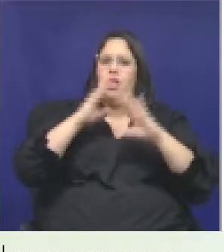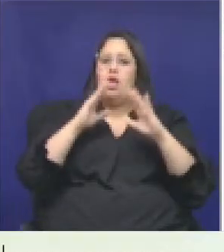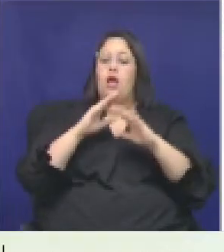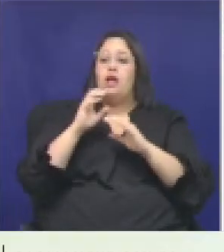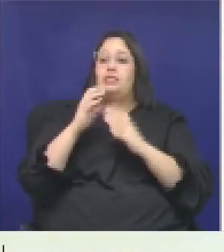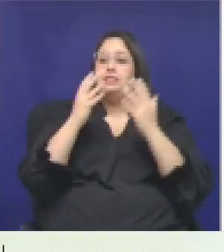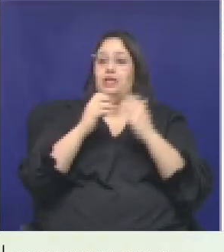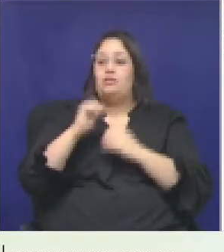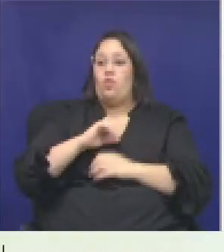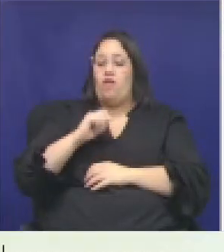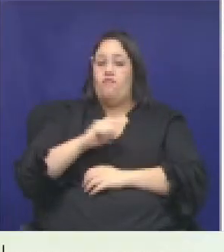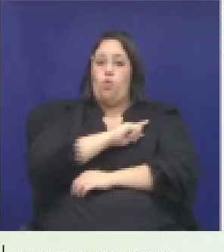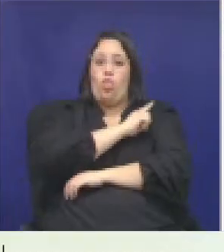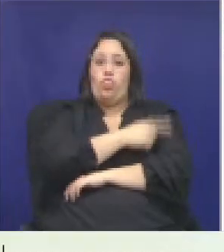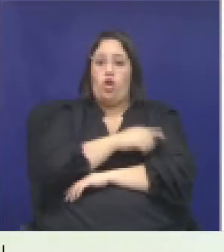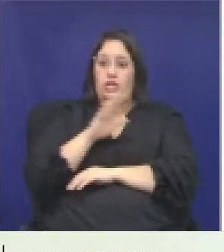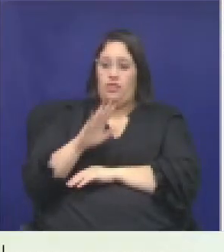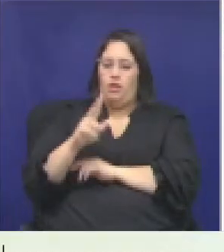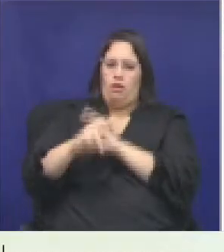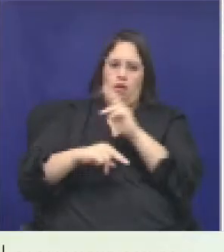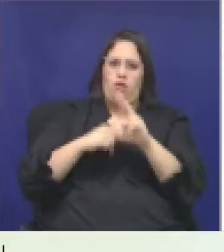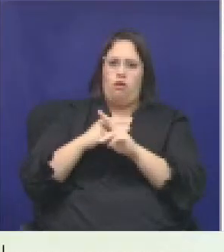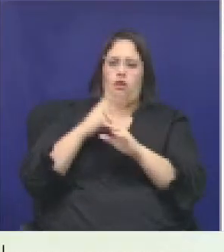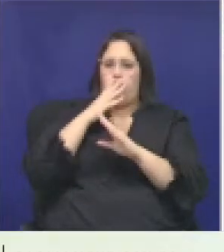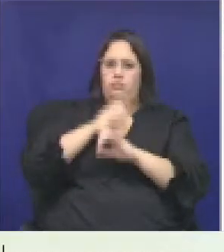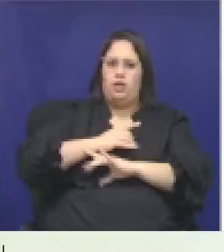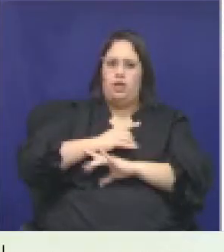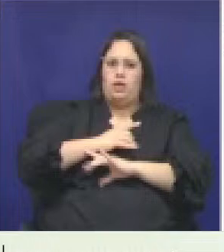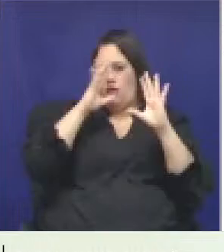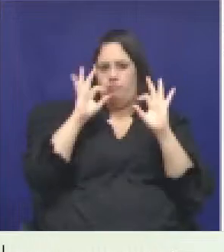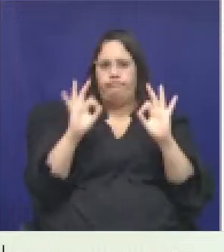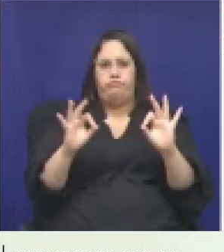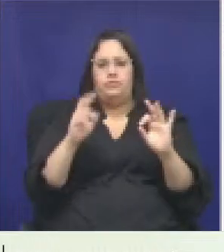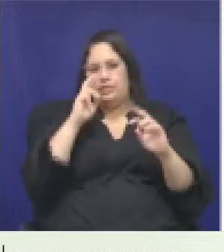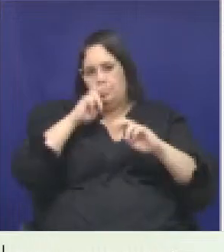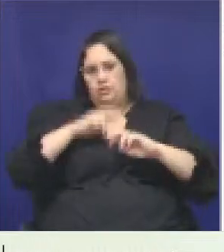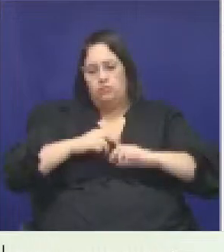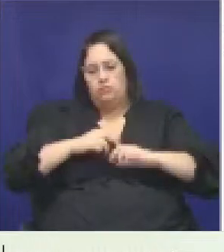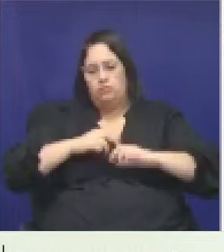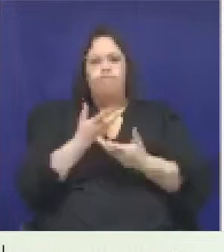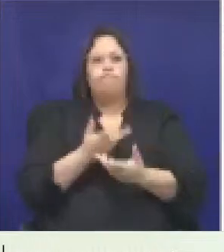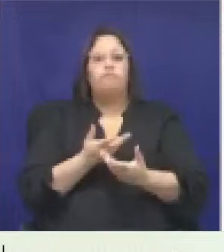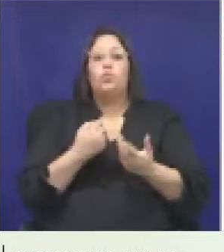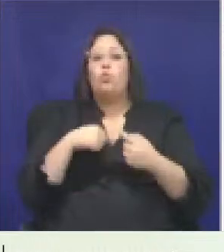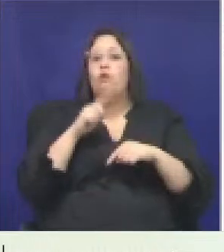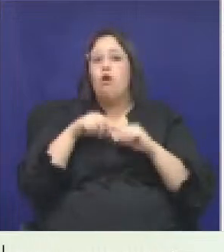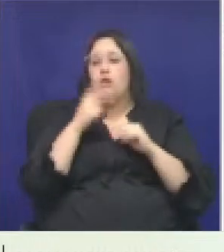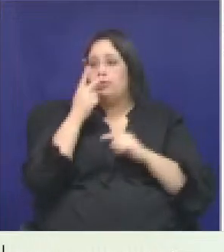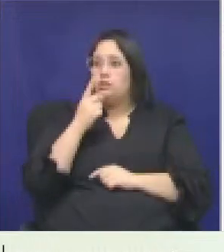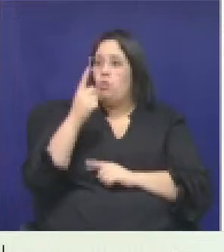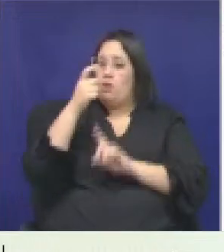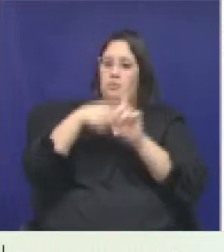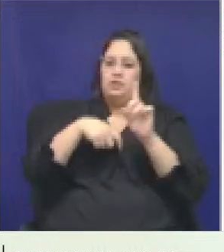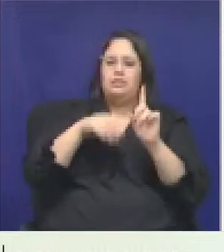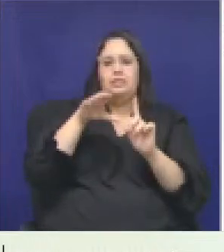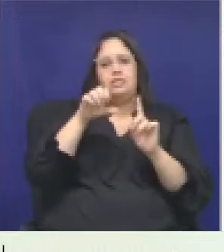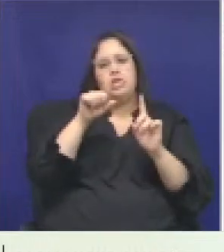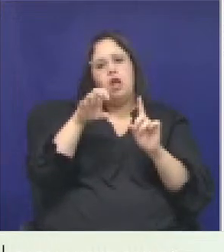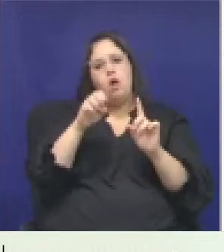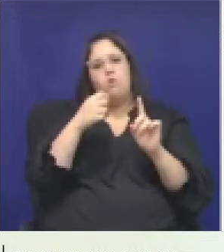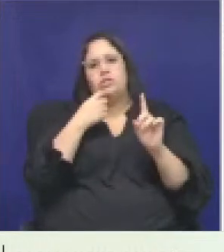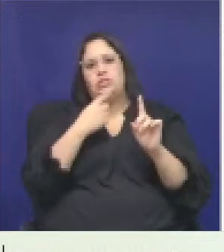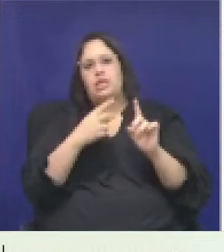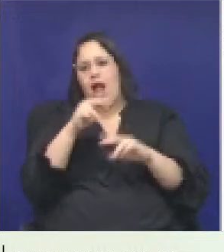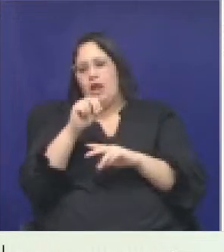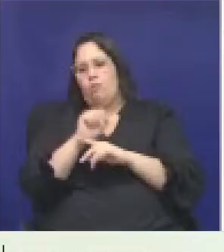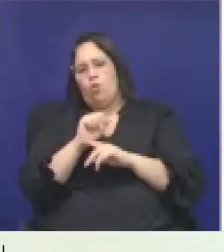SA needs to be reestablished. It cannot be that we can live in a country where one CEO can make the fact that unemployment is